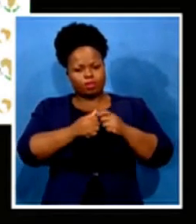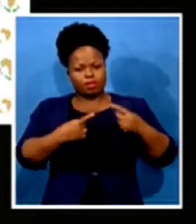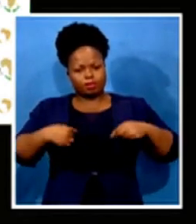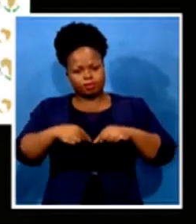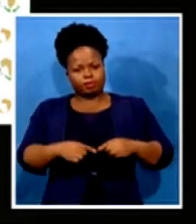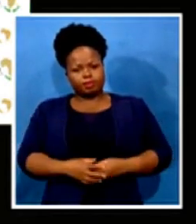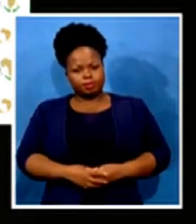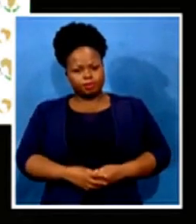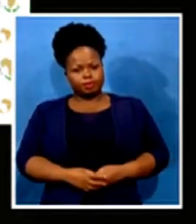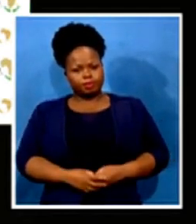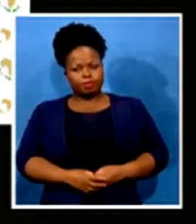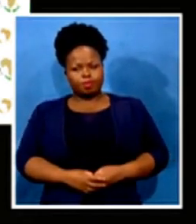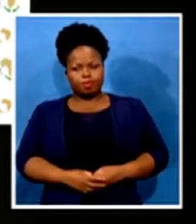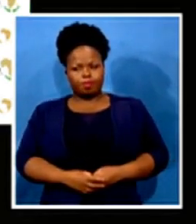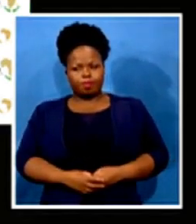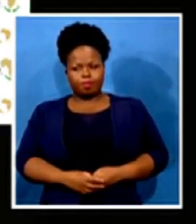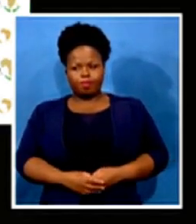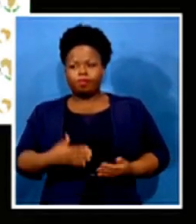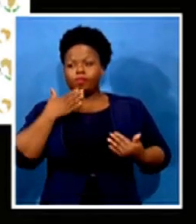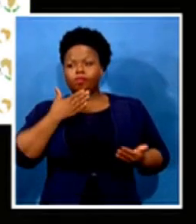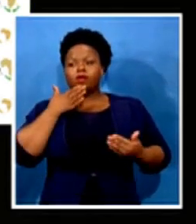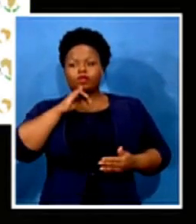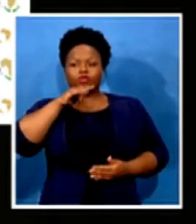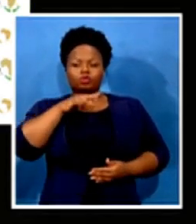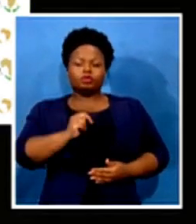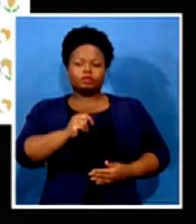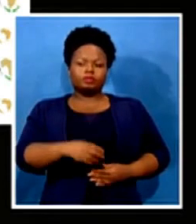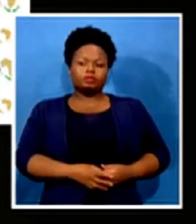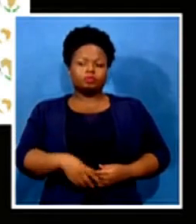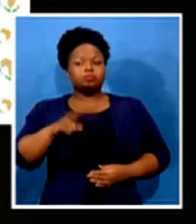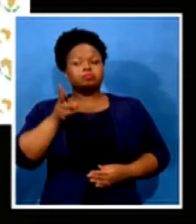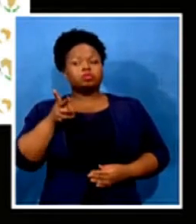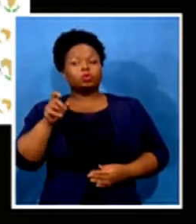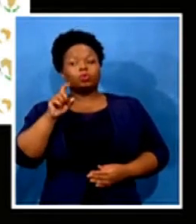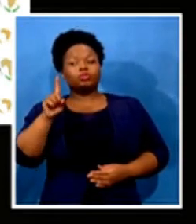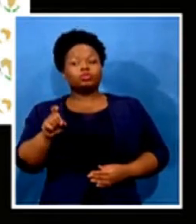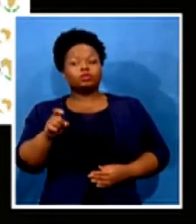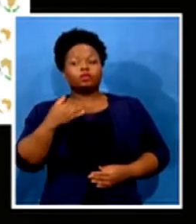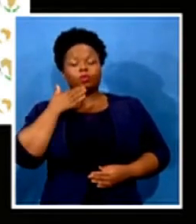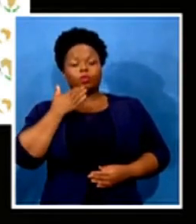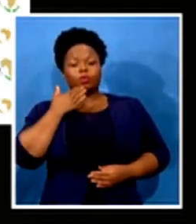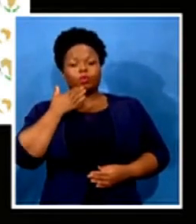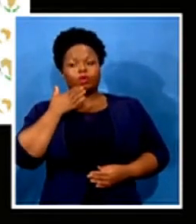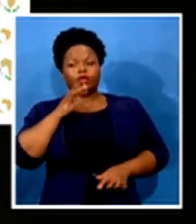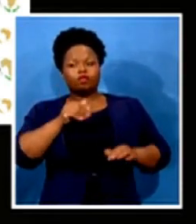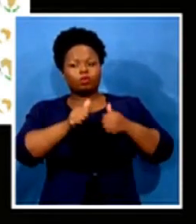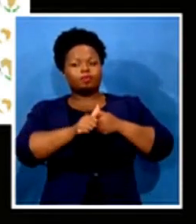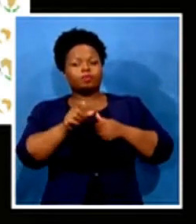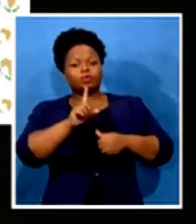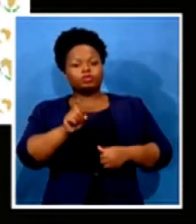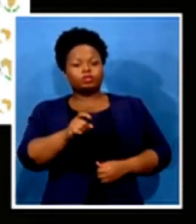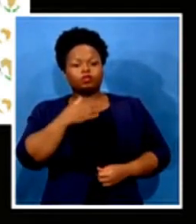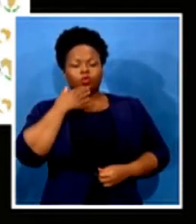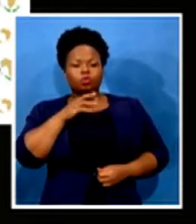Thank you, John. We have a repeat question from, or rather a follow-up question from Ralph Kruger.